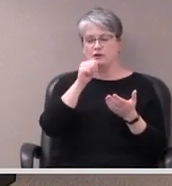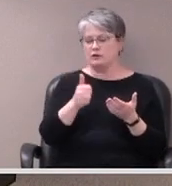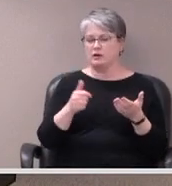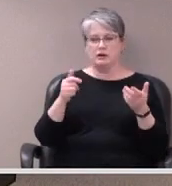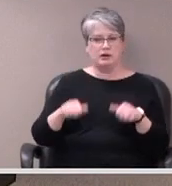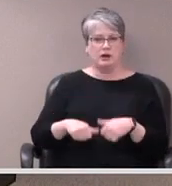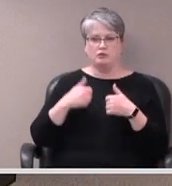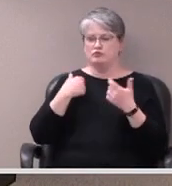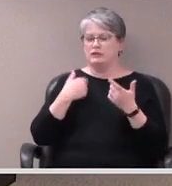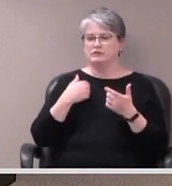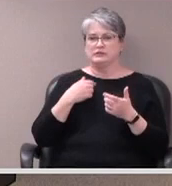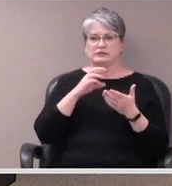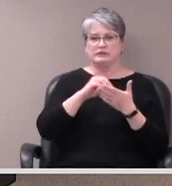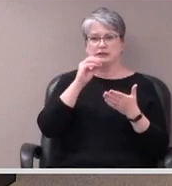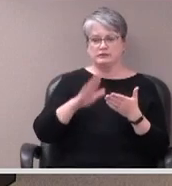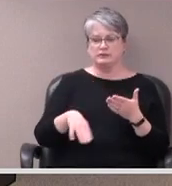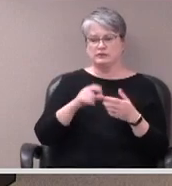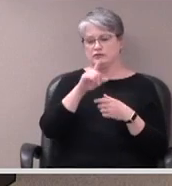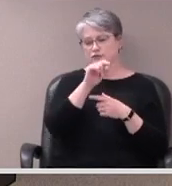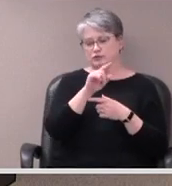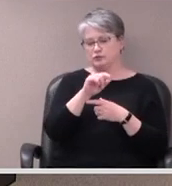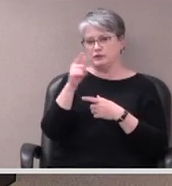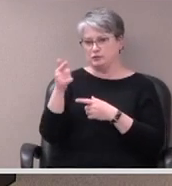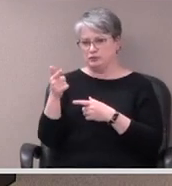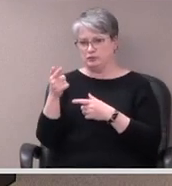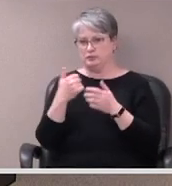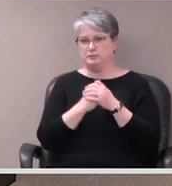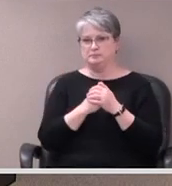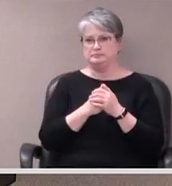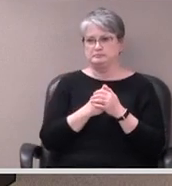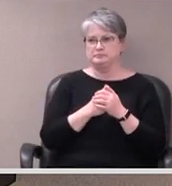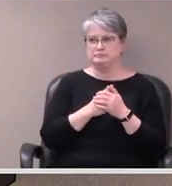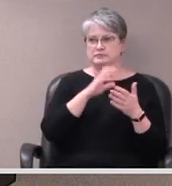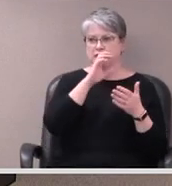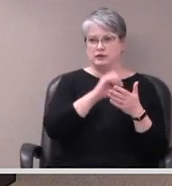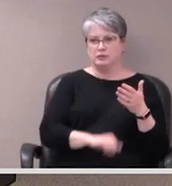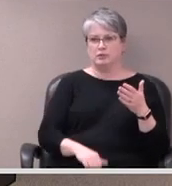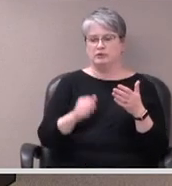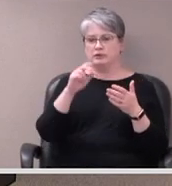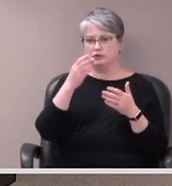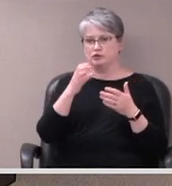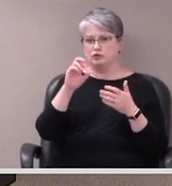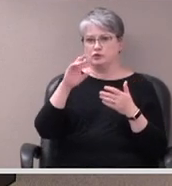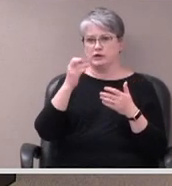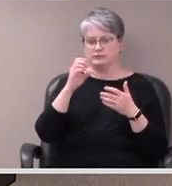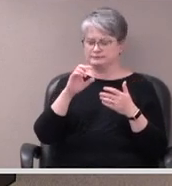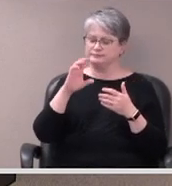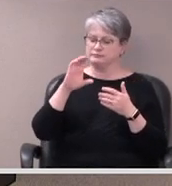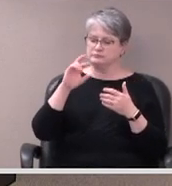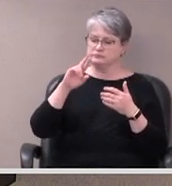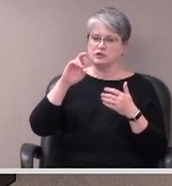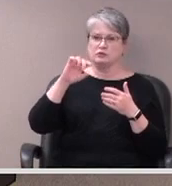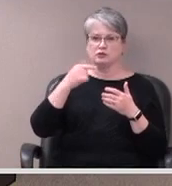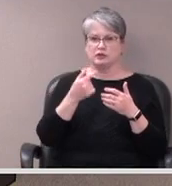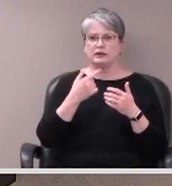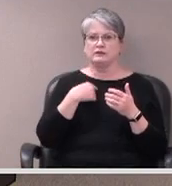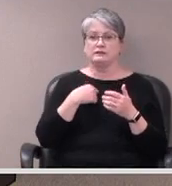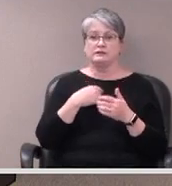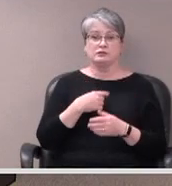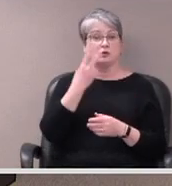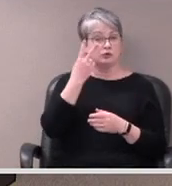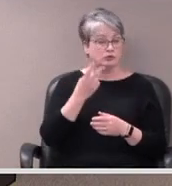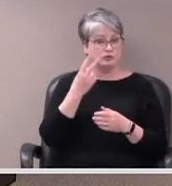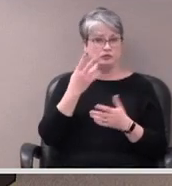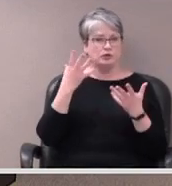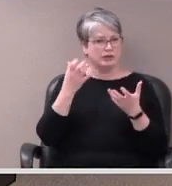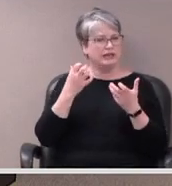for fiscal year 2021. Pulled down by Board Member Craig. These two items are being pulled down because he wants